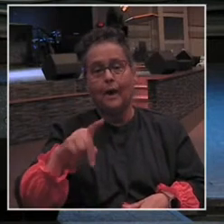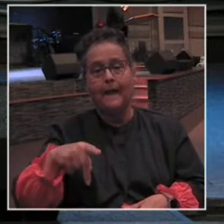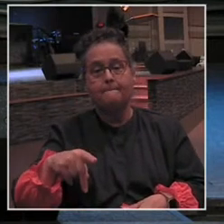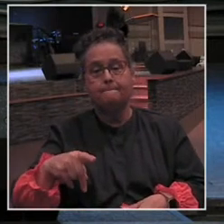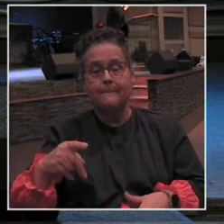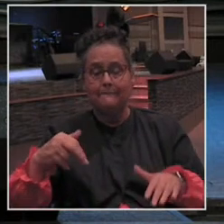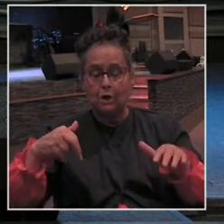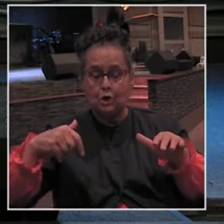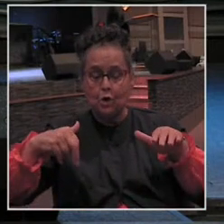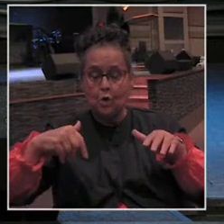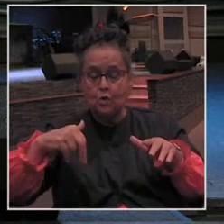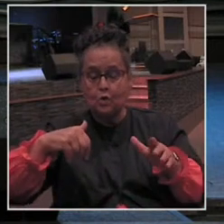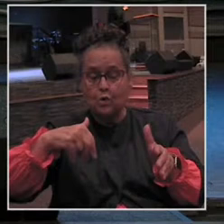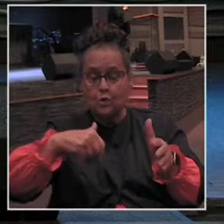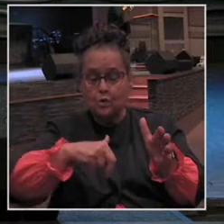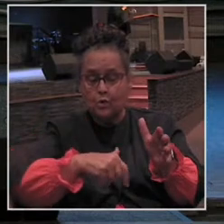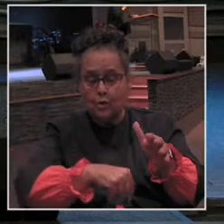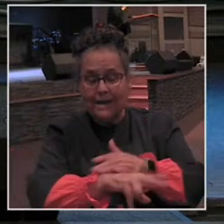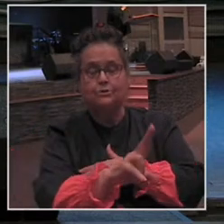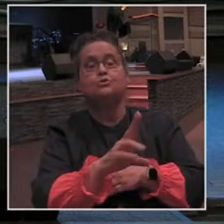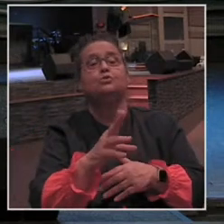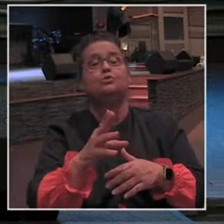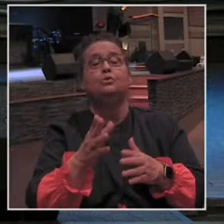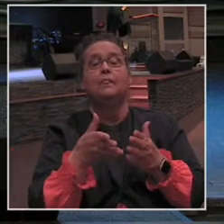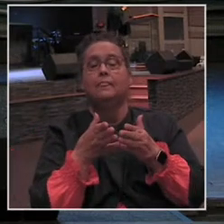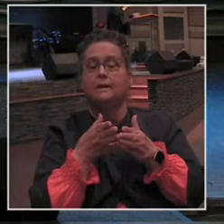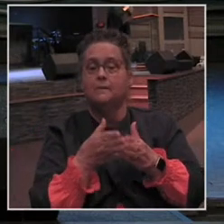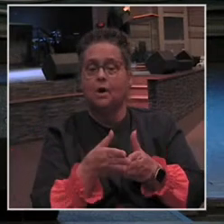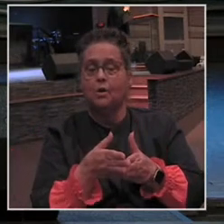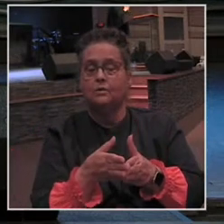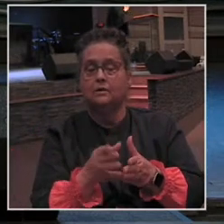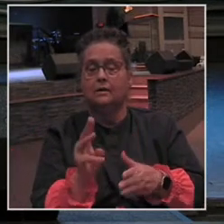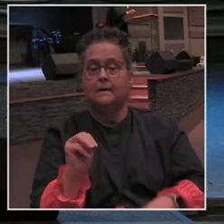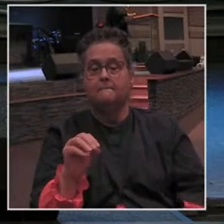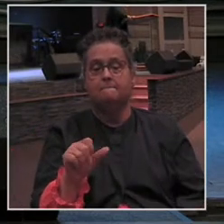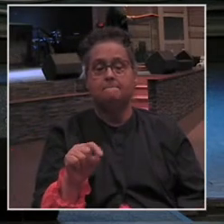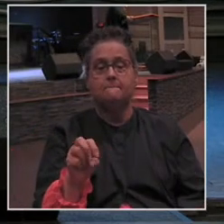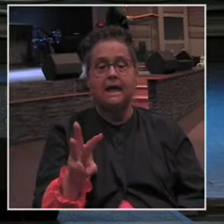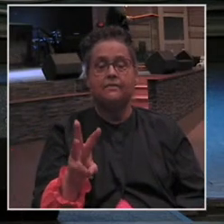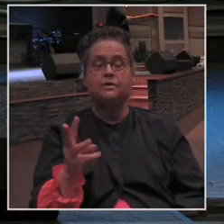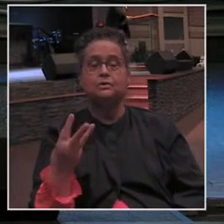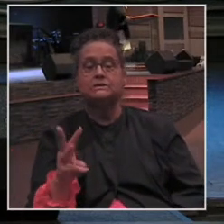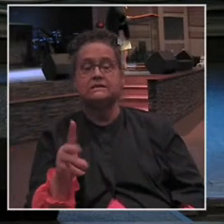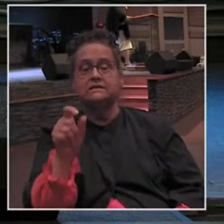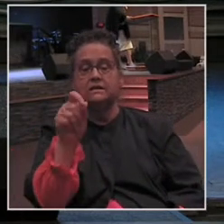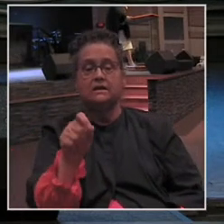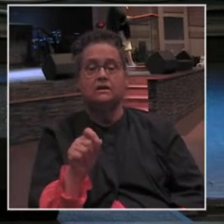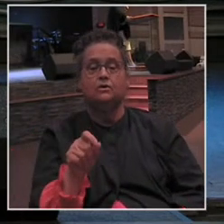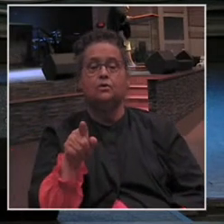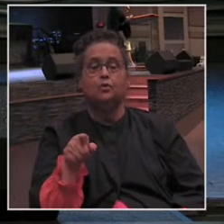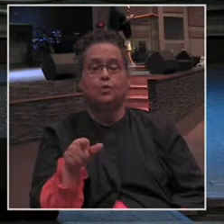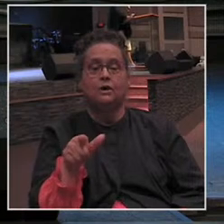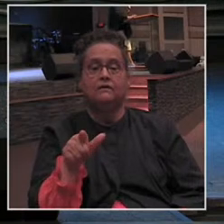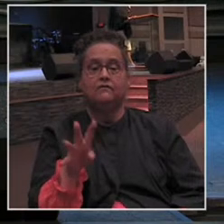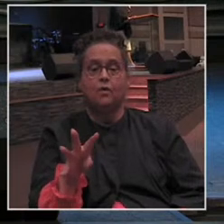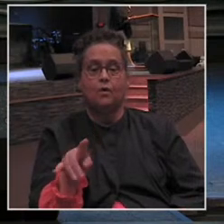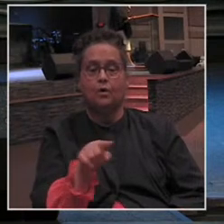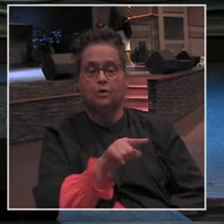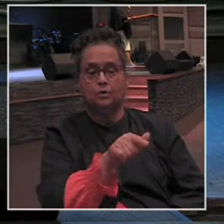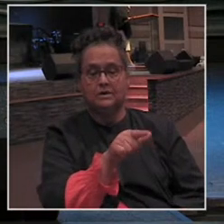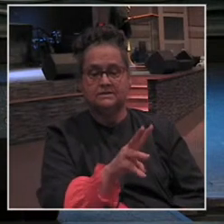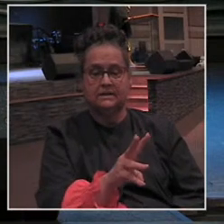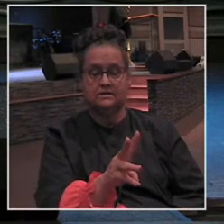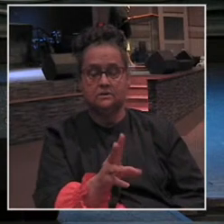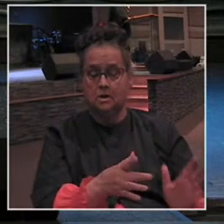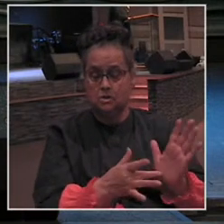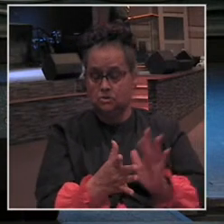walking inside of the boat." In Matthew chapter 16, 24 through 26, it says, "Then Jesus